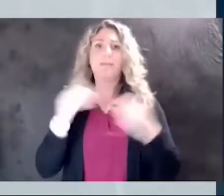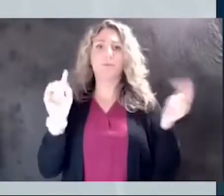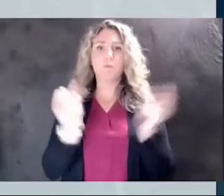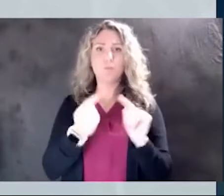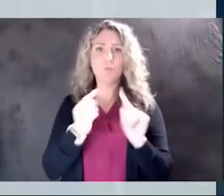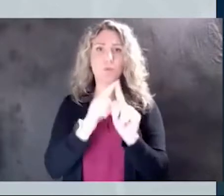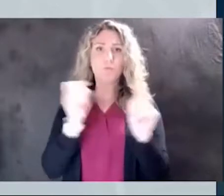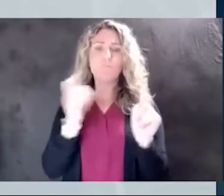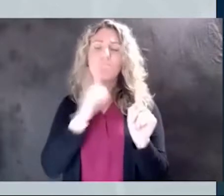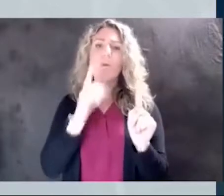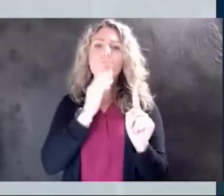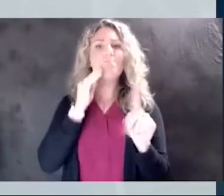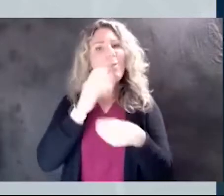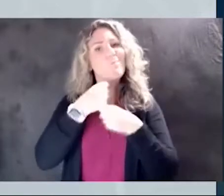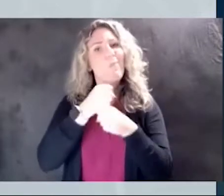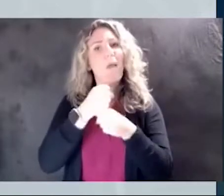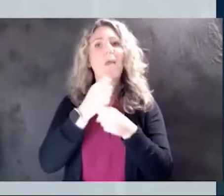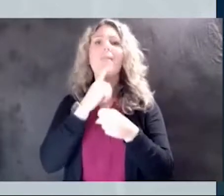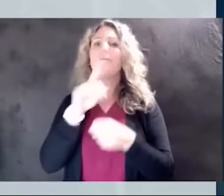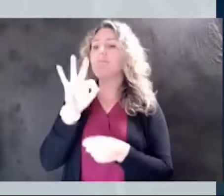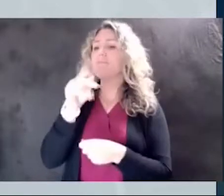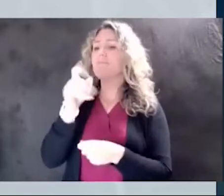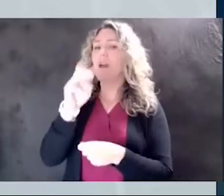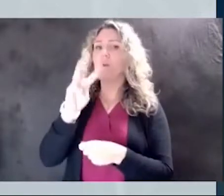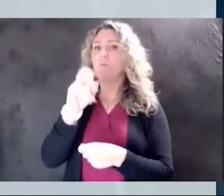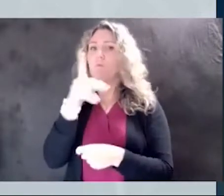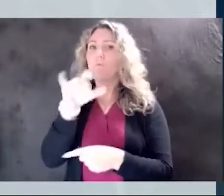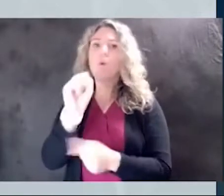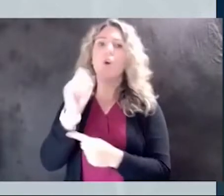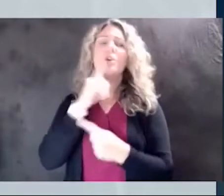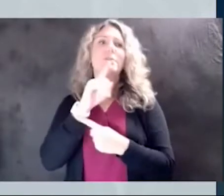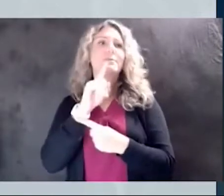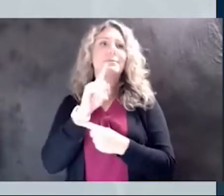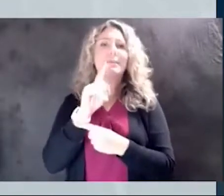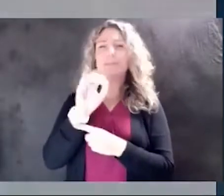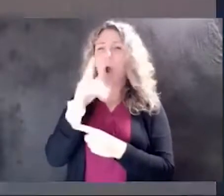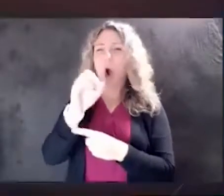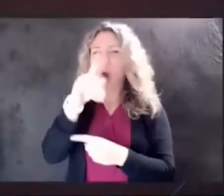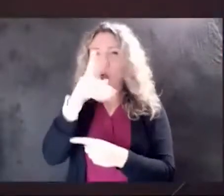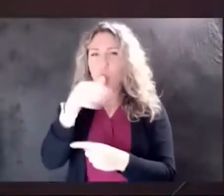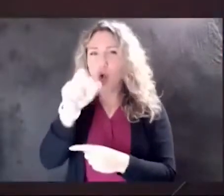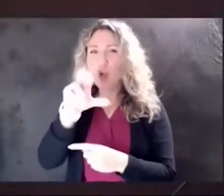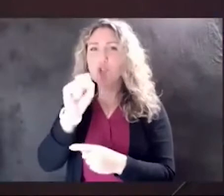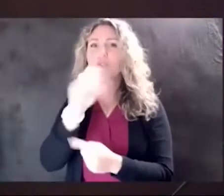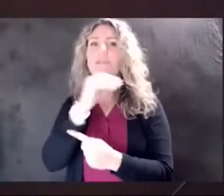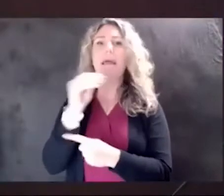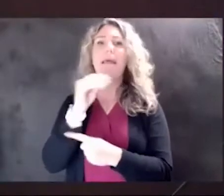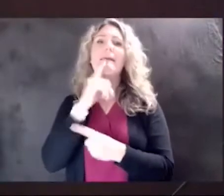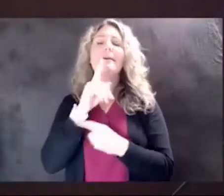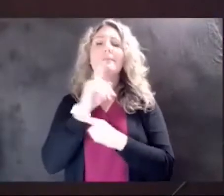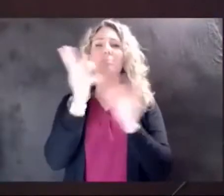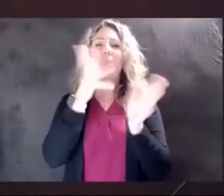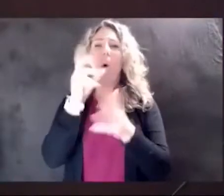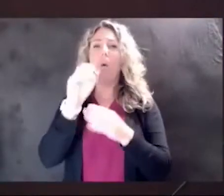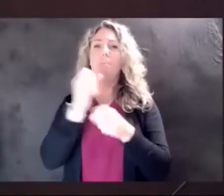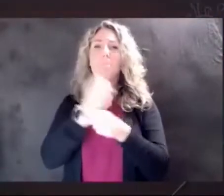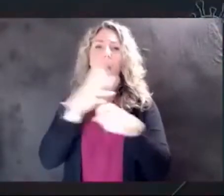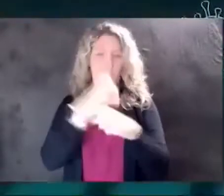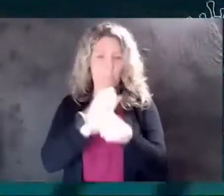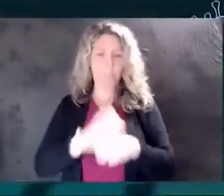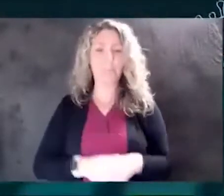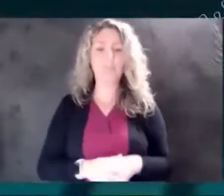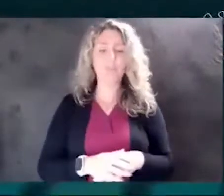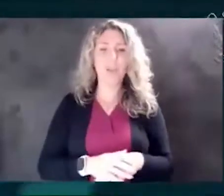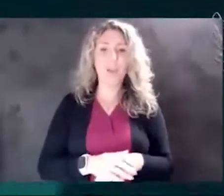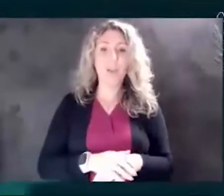homemade fireworks, sparklers, mortars, and smoke bombs. So before we get going today, of course, Dr. Dana Hawkinson